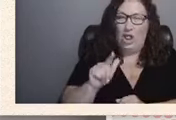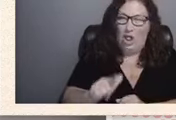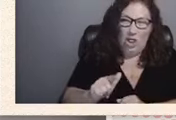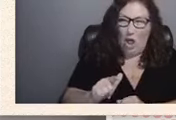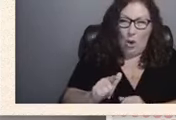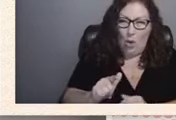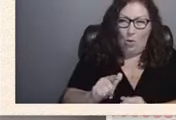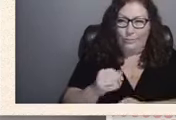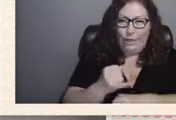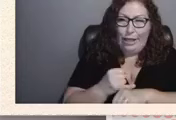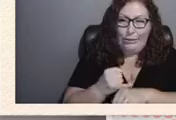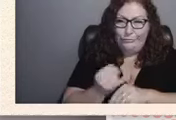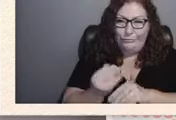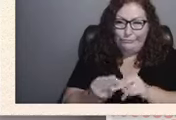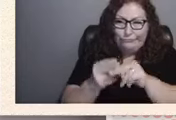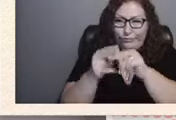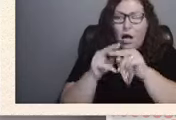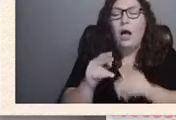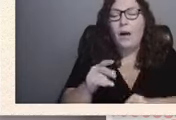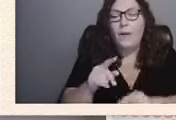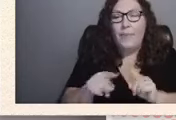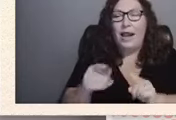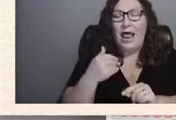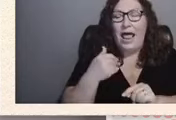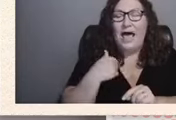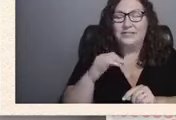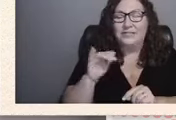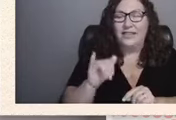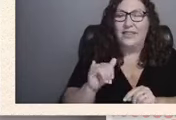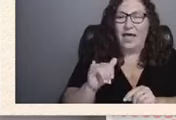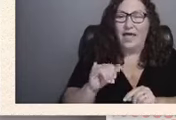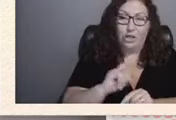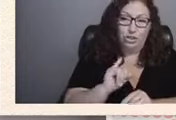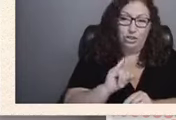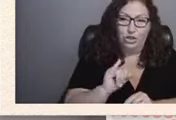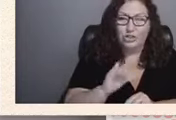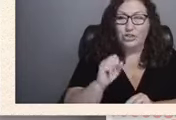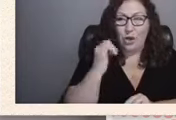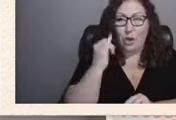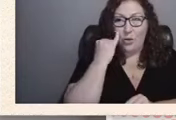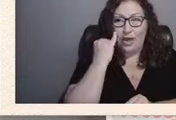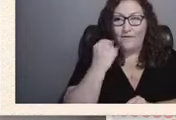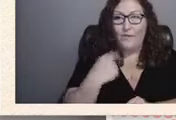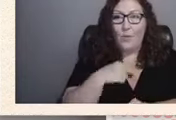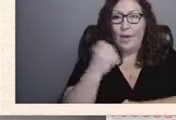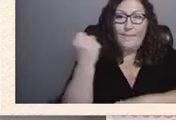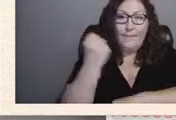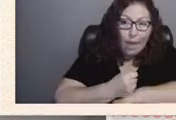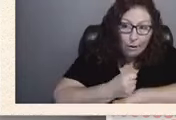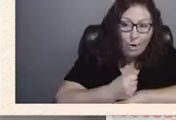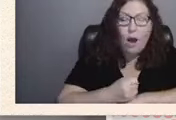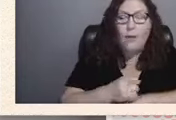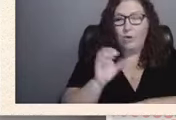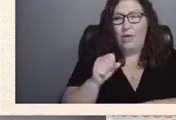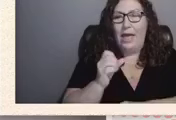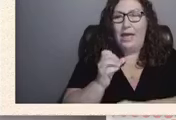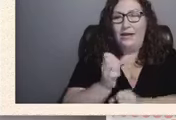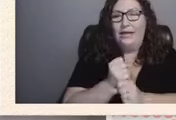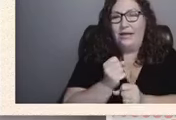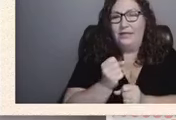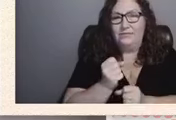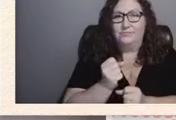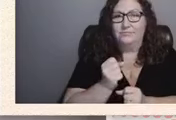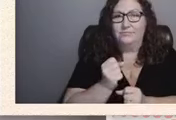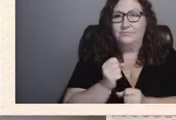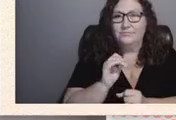that FDIC insurance. So if Bank of New York Mellon ever went bankrupt, that you could get some assurance from the